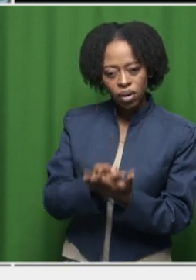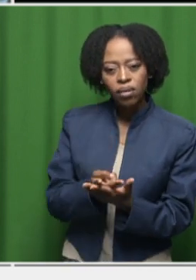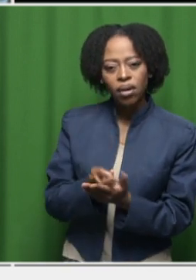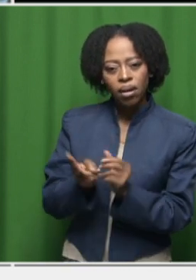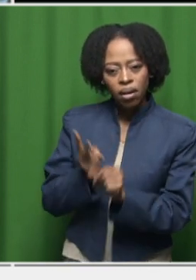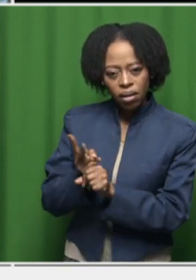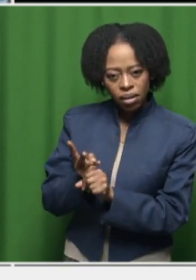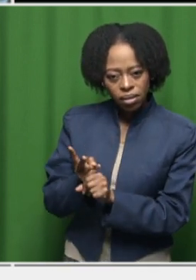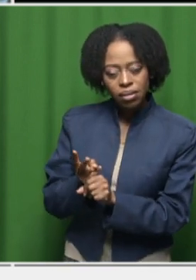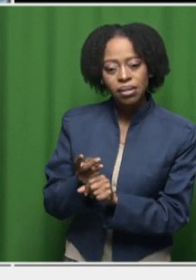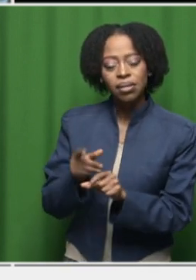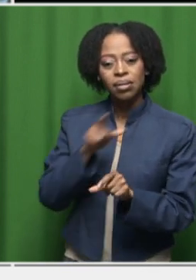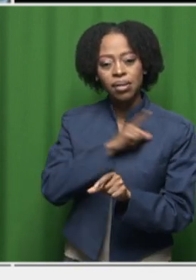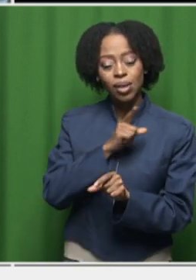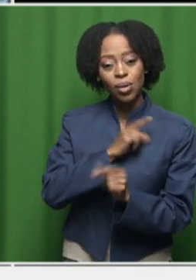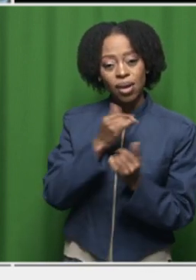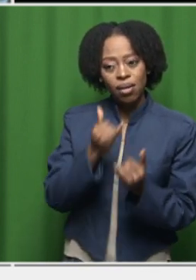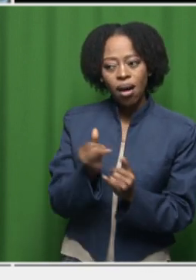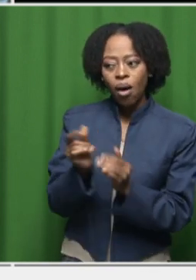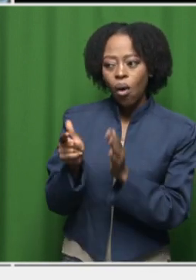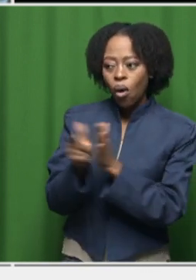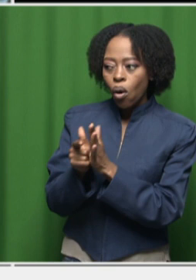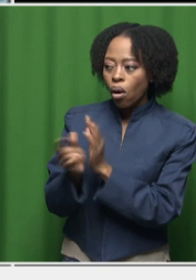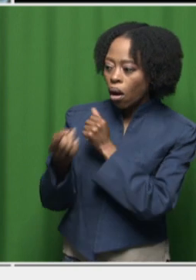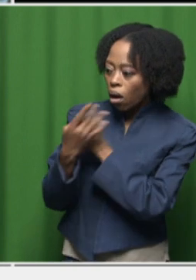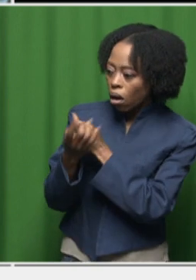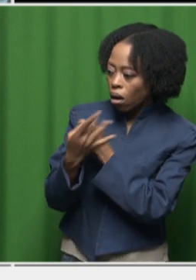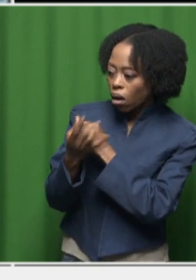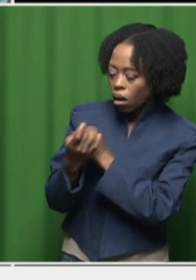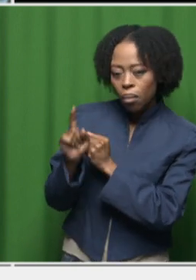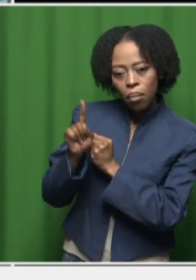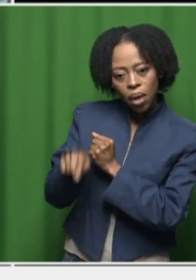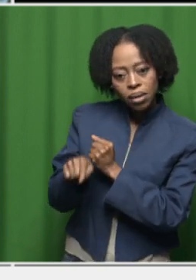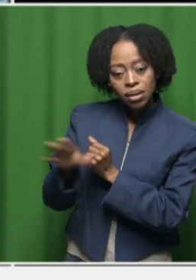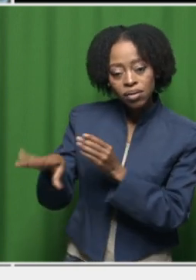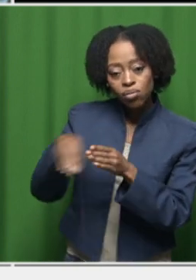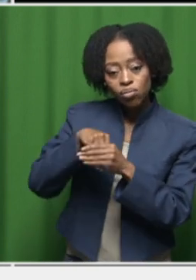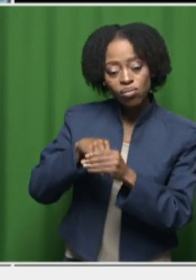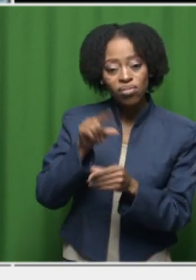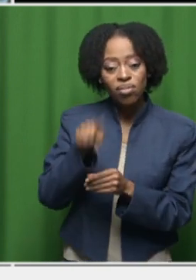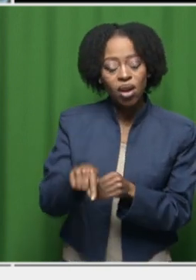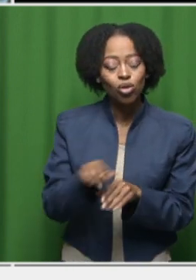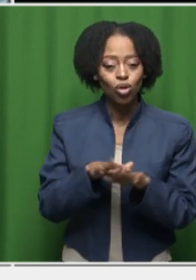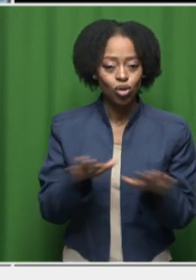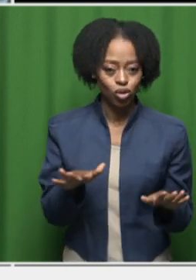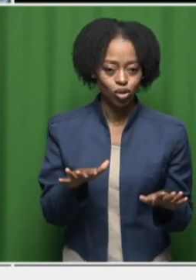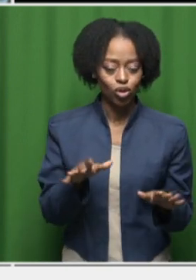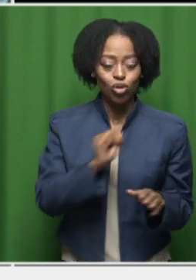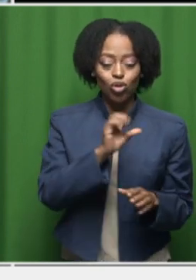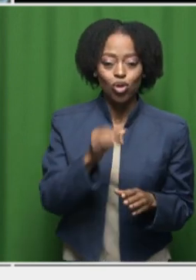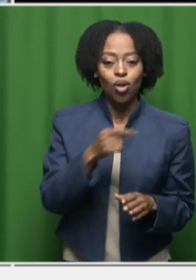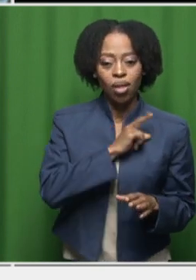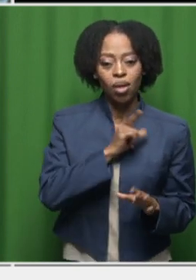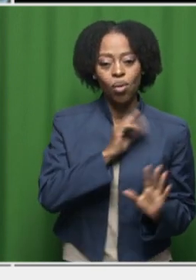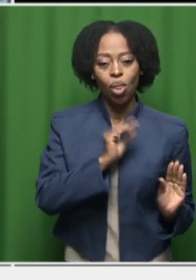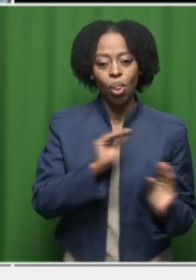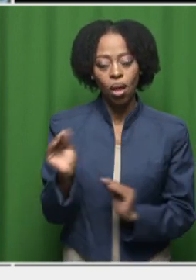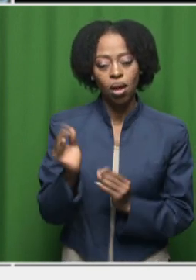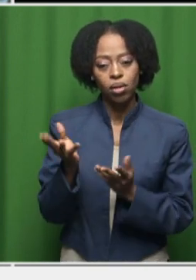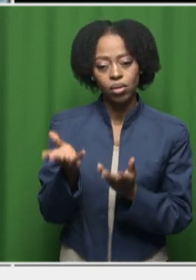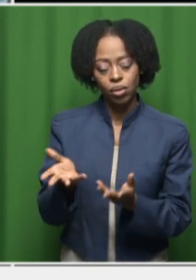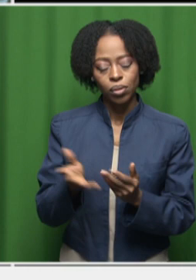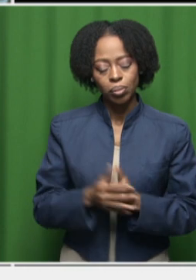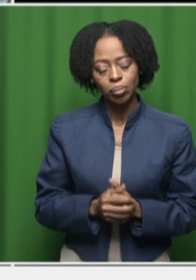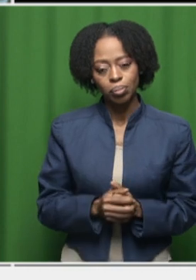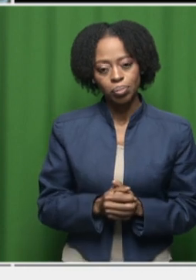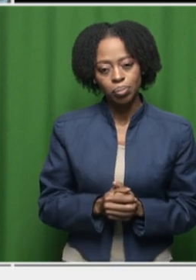therefore the president now is taking legal advice on the appointment of this board, and I suppose that is what is delaying these